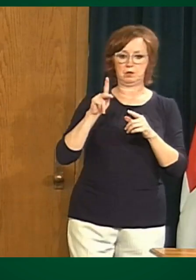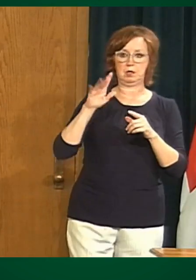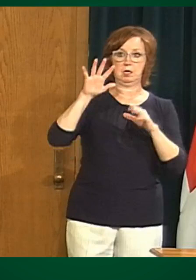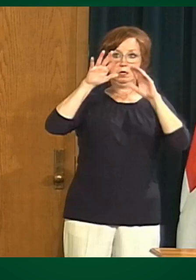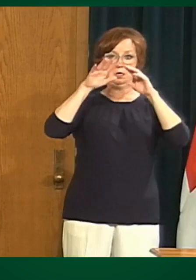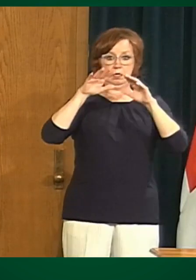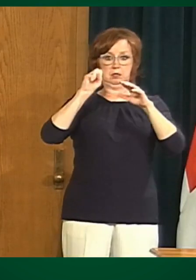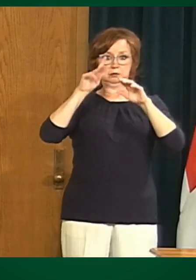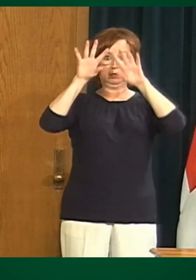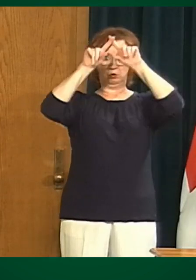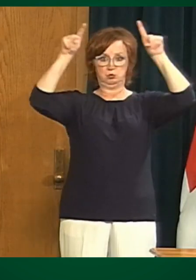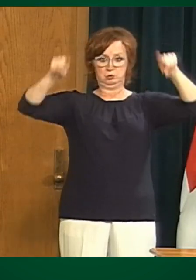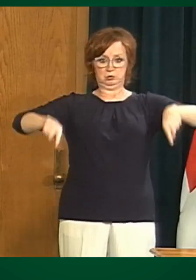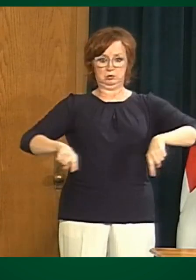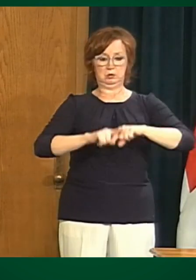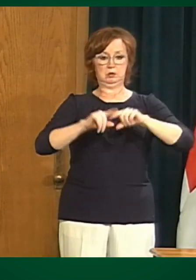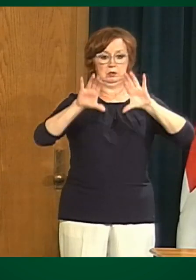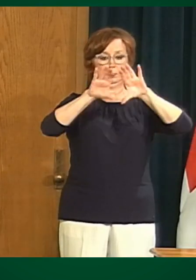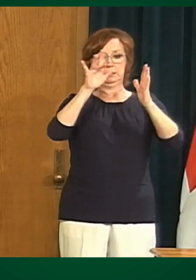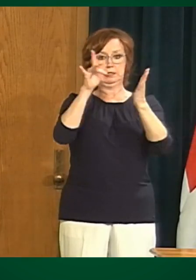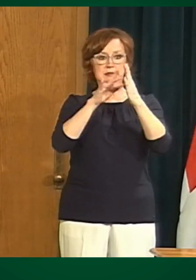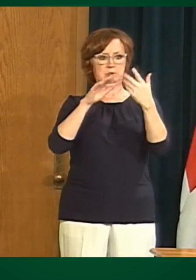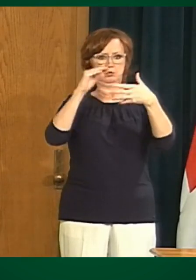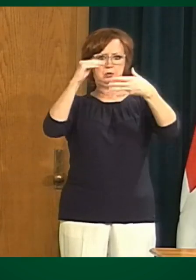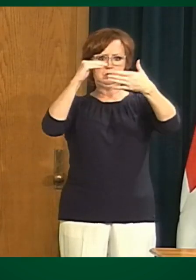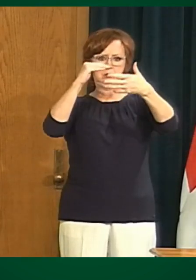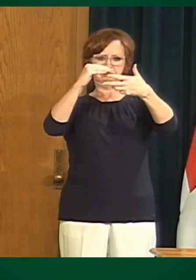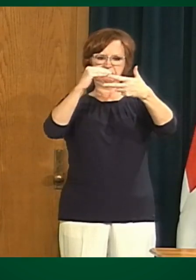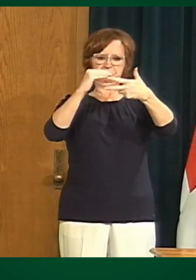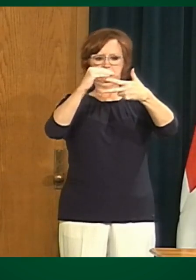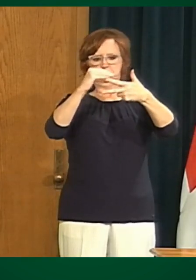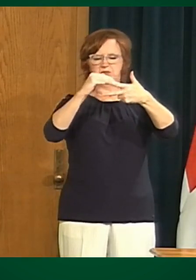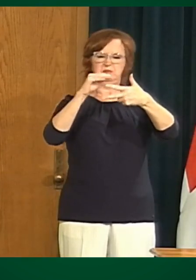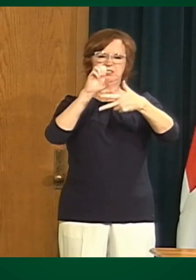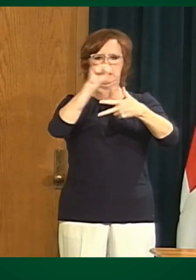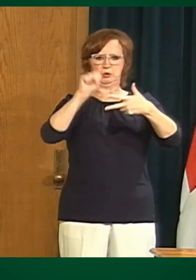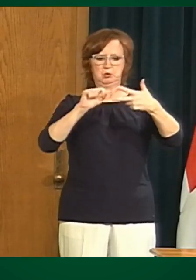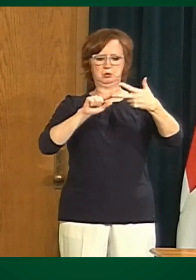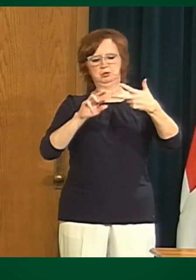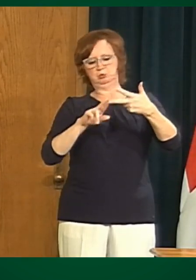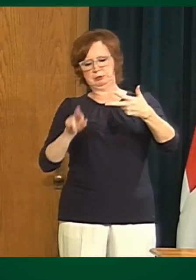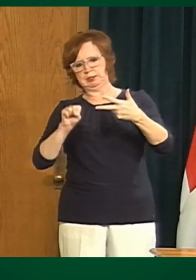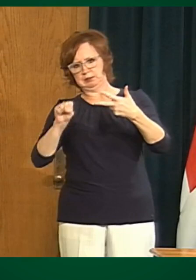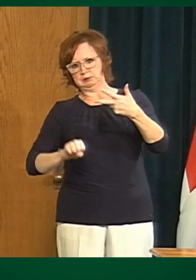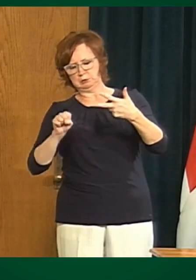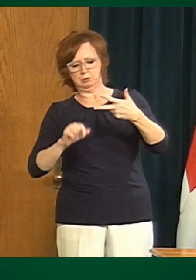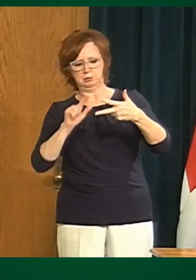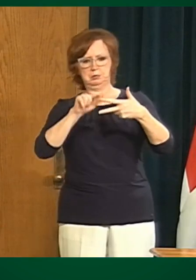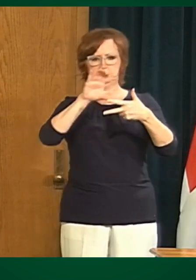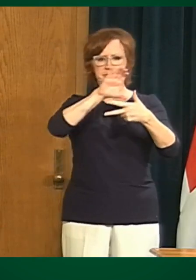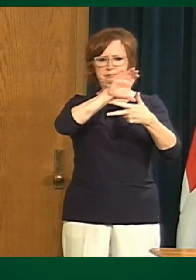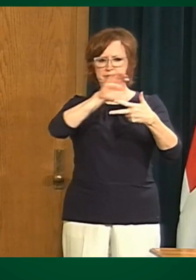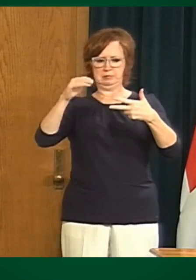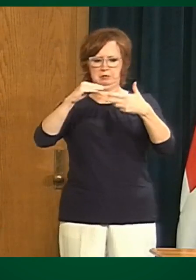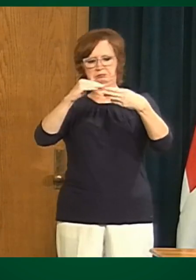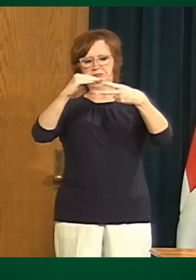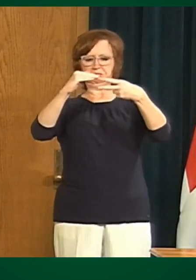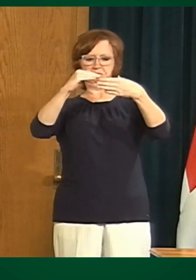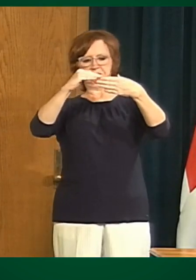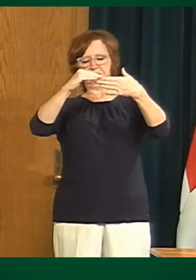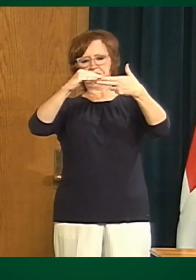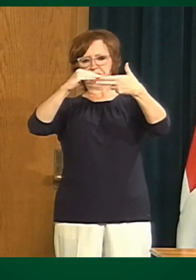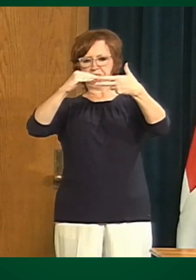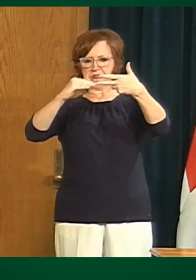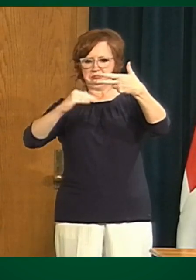the province, Saskatoon, Regina, and the south part of the province, there are very few active cases. So the